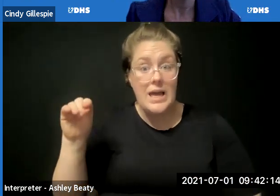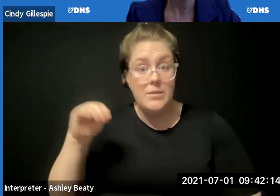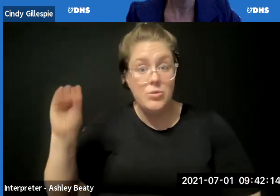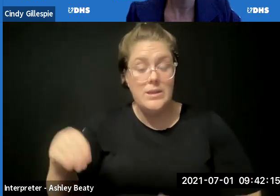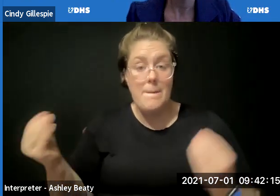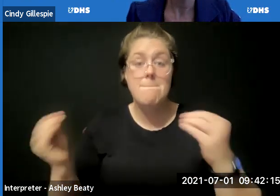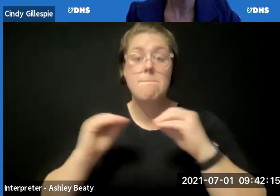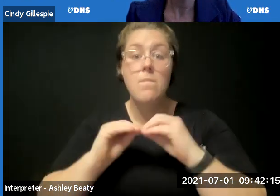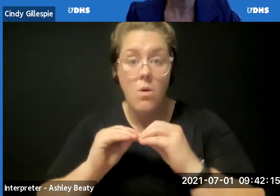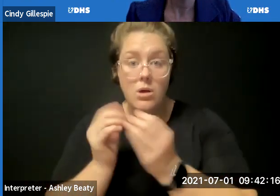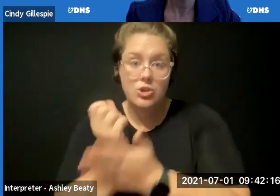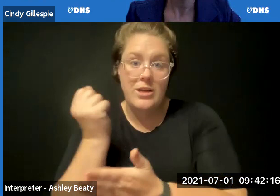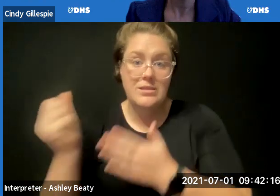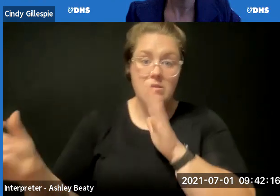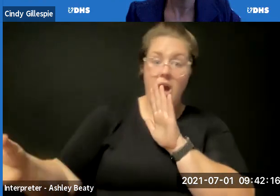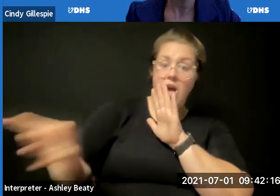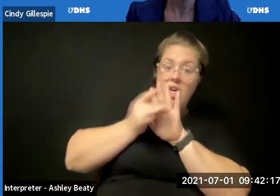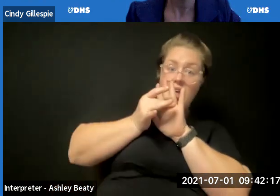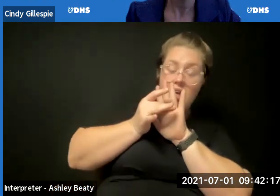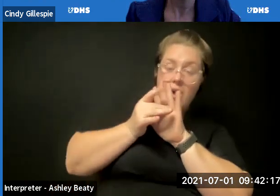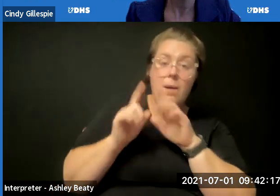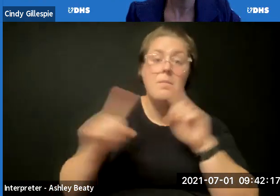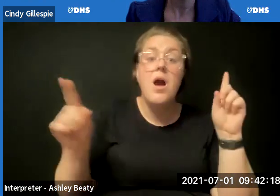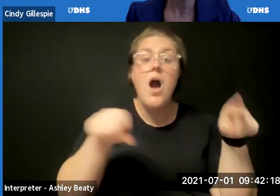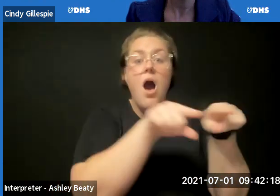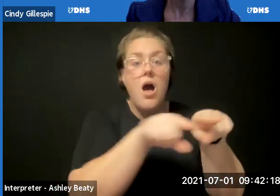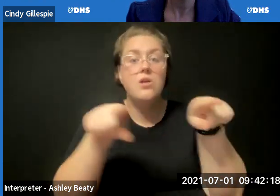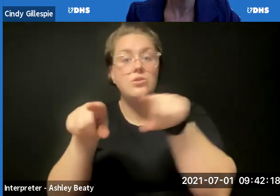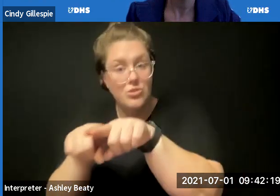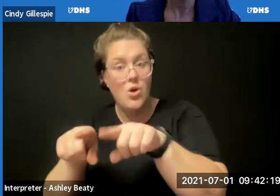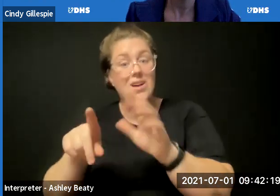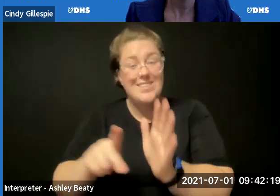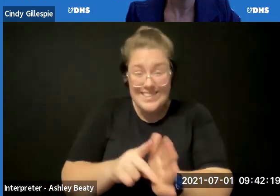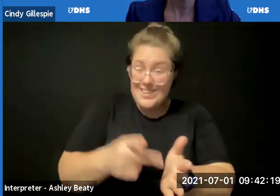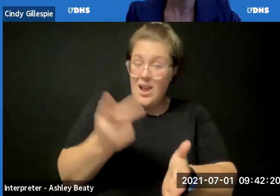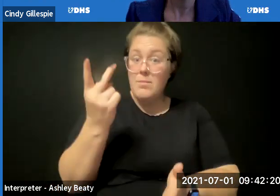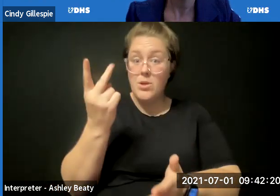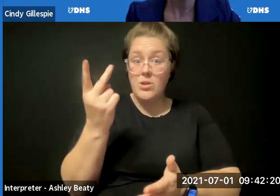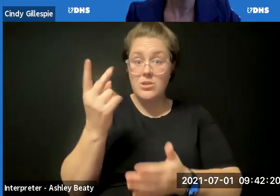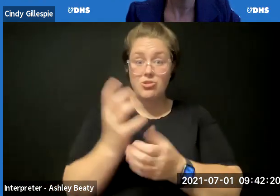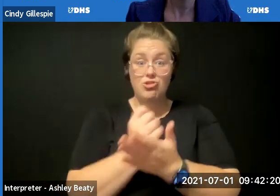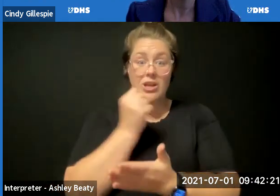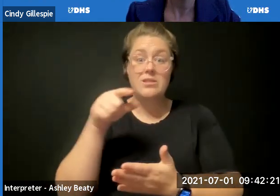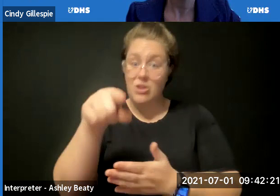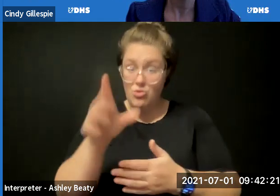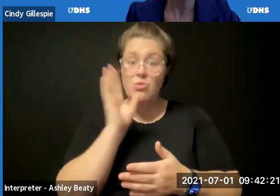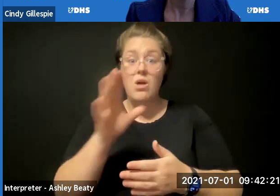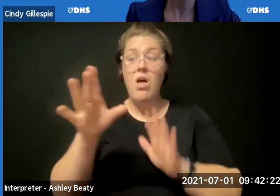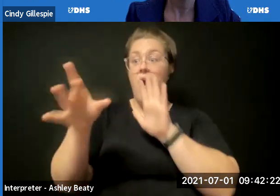it if you're exposed to somebody who has it, but there's nearly a doubling of the chance that you're going to go to the hospital. And I